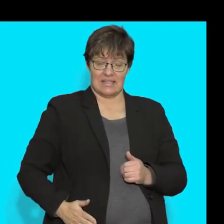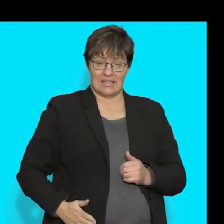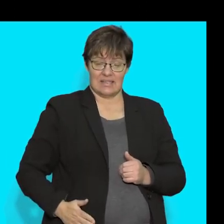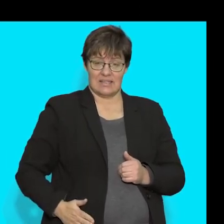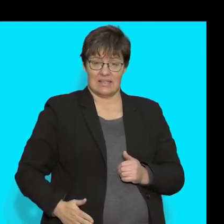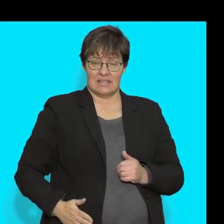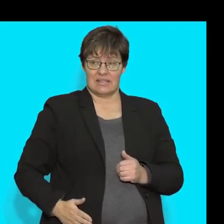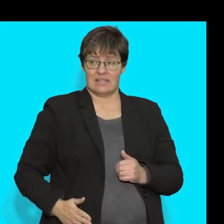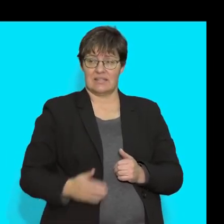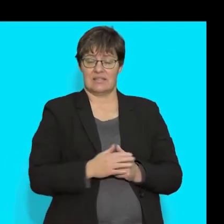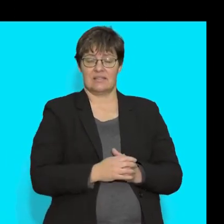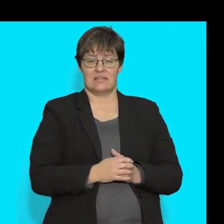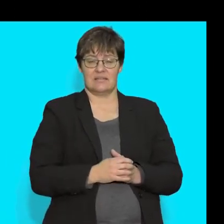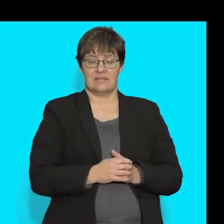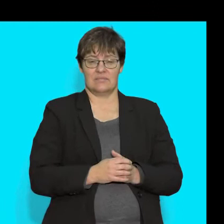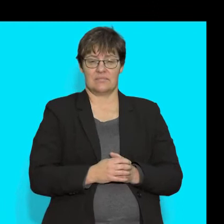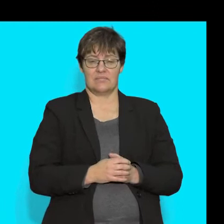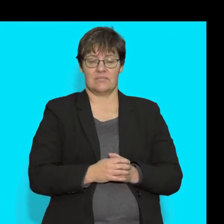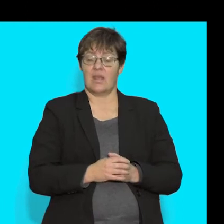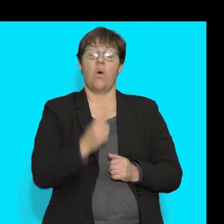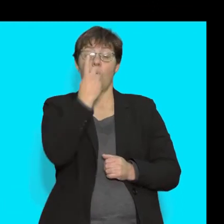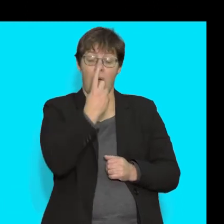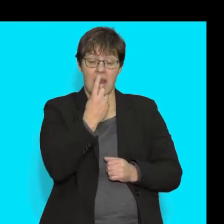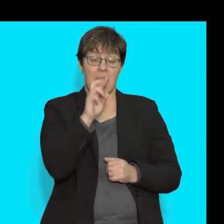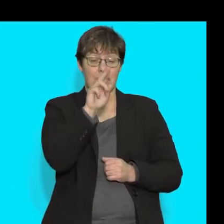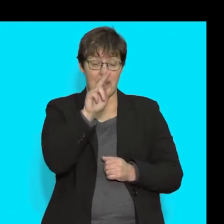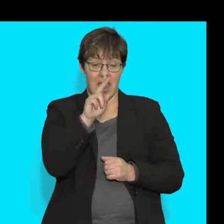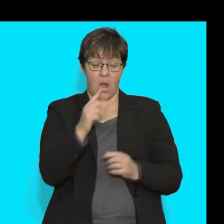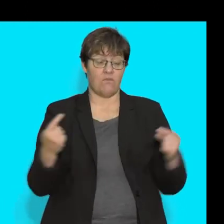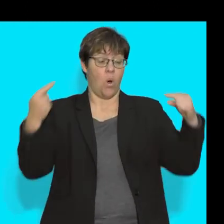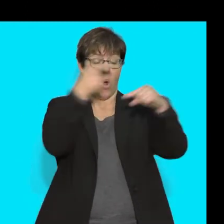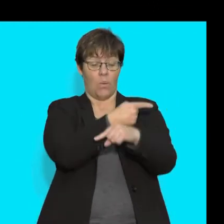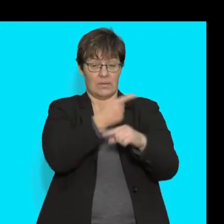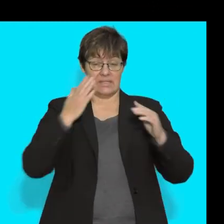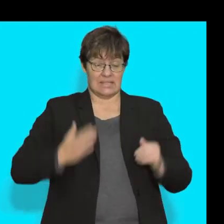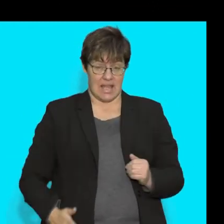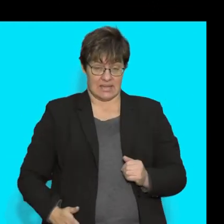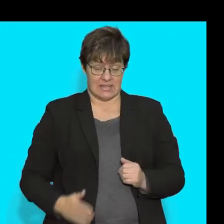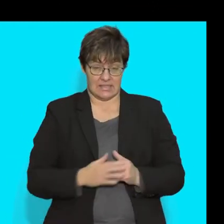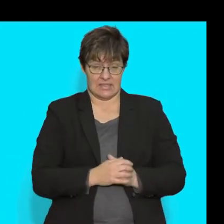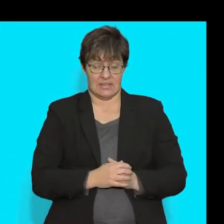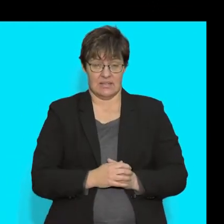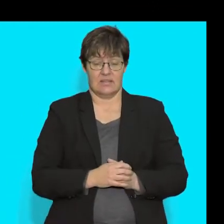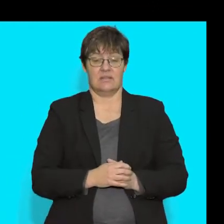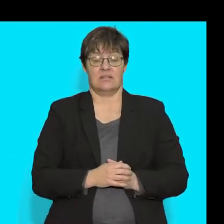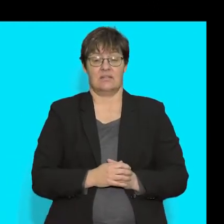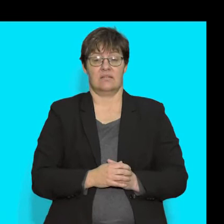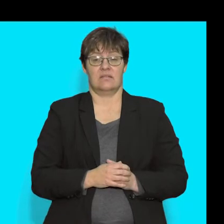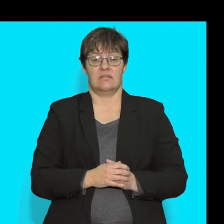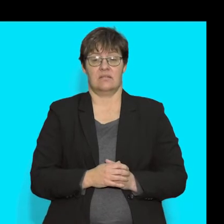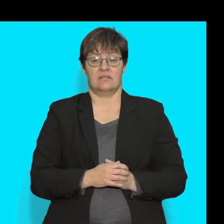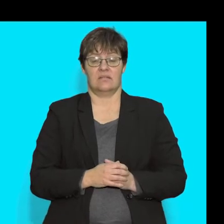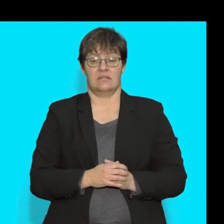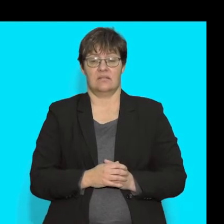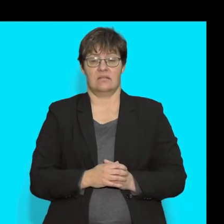opposite, one pair of opposite sides, right, are